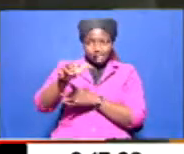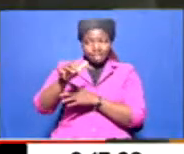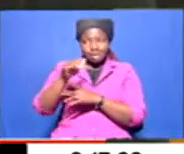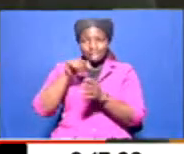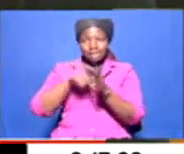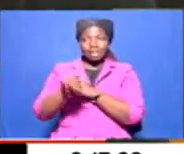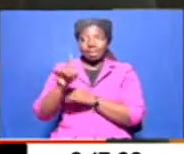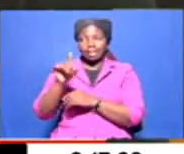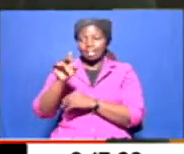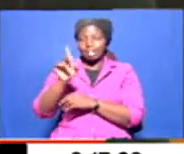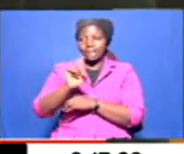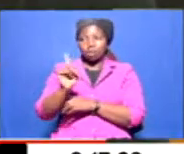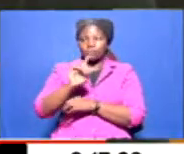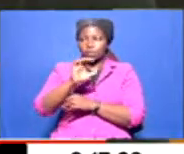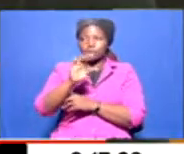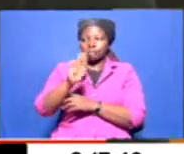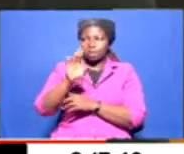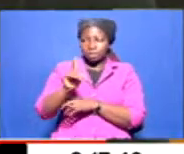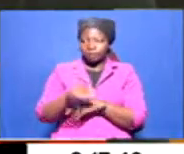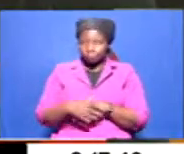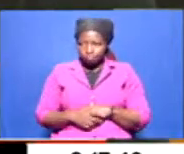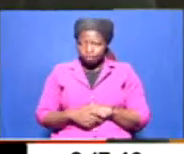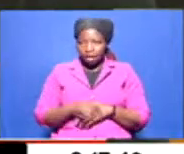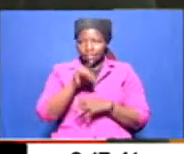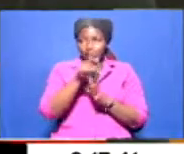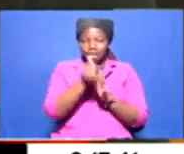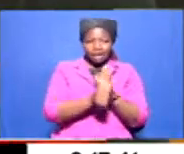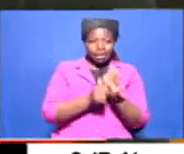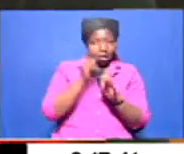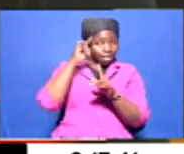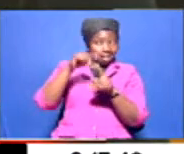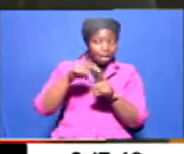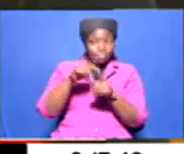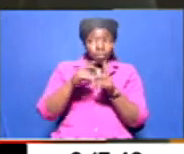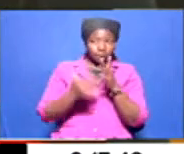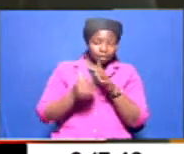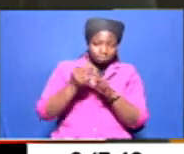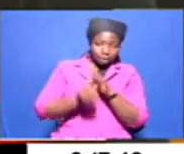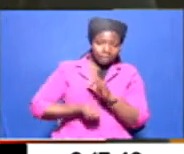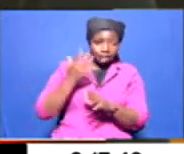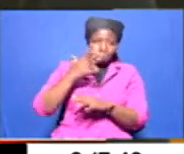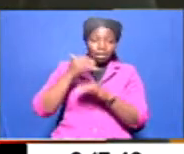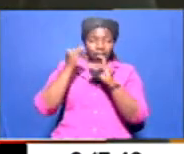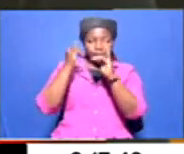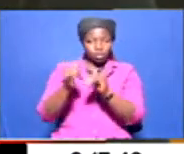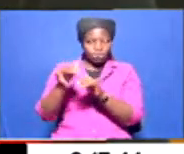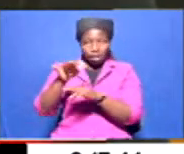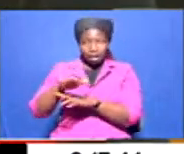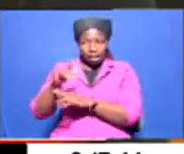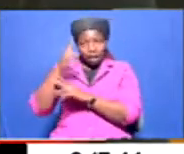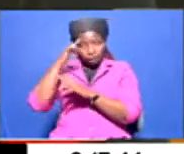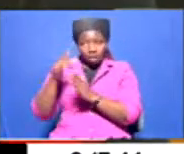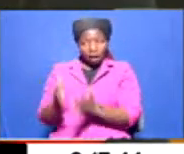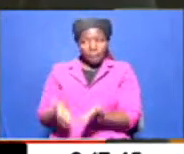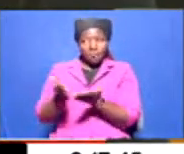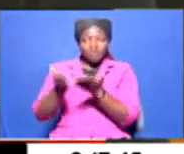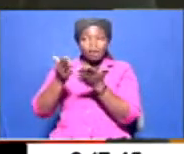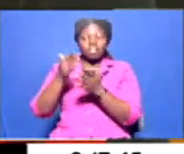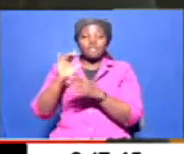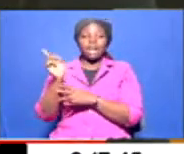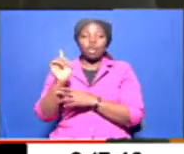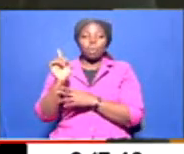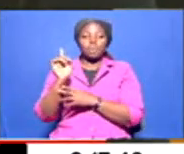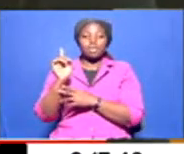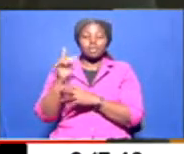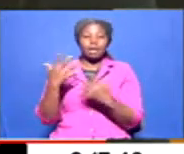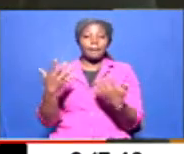The Railway City project seeks to establish a new heart for the betterment of Nairobi in alignment